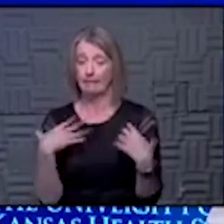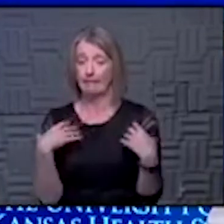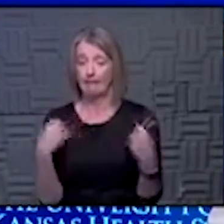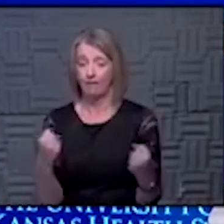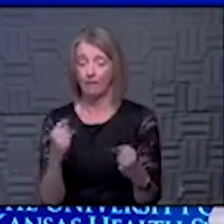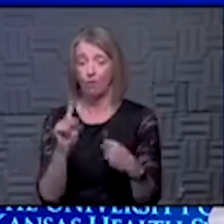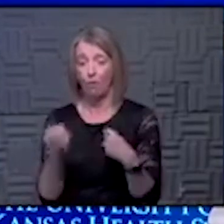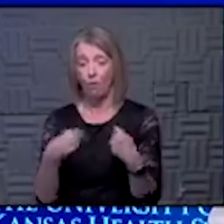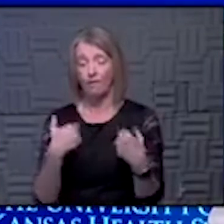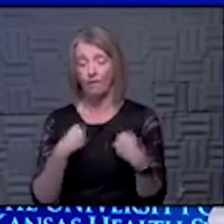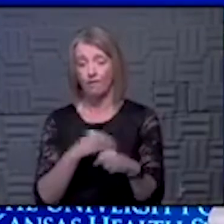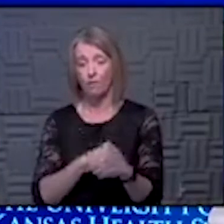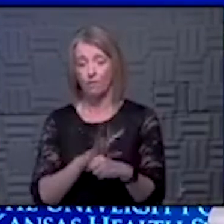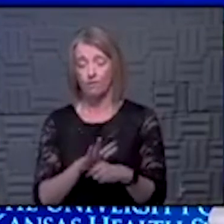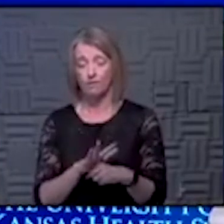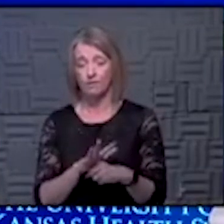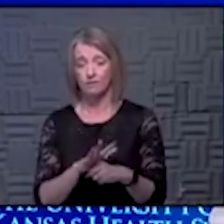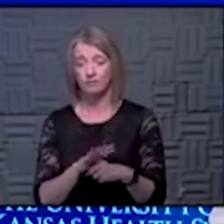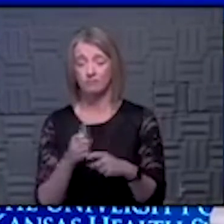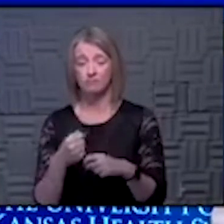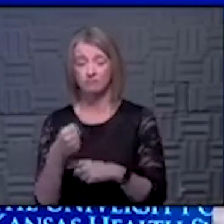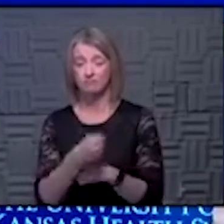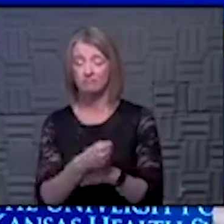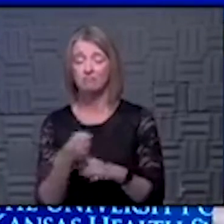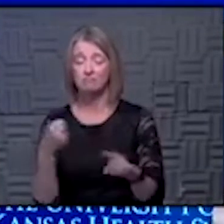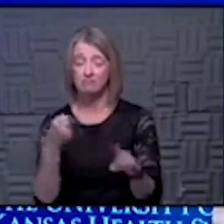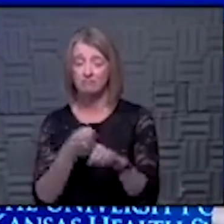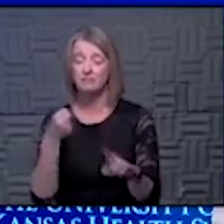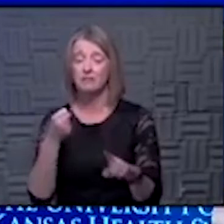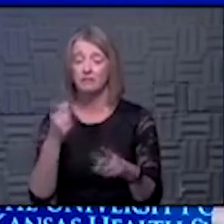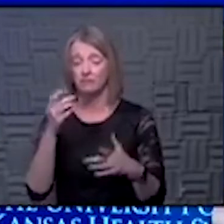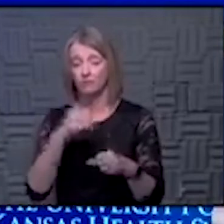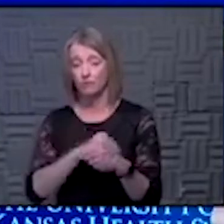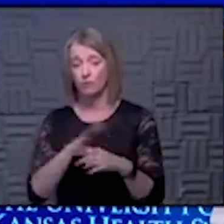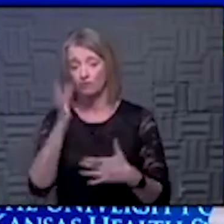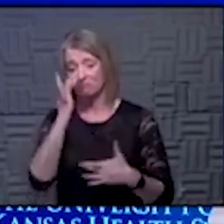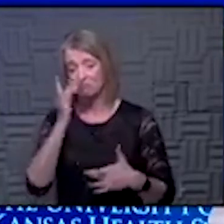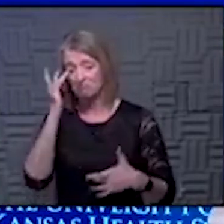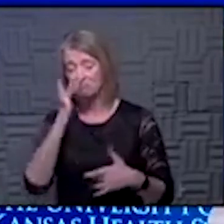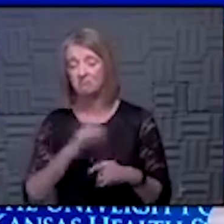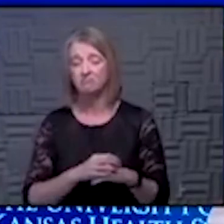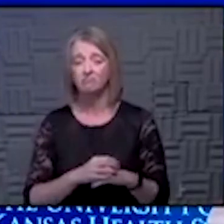to be hospitalized for pretty significant impacts of COVID disease, whether that be,